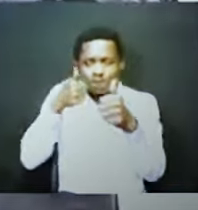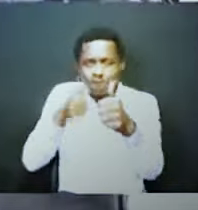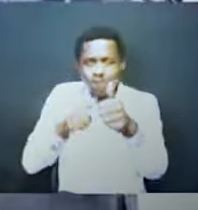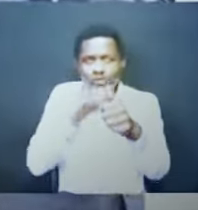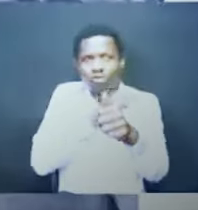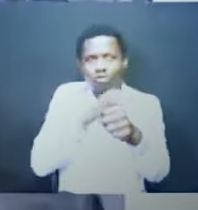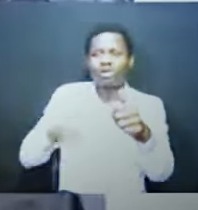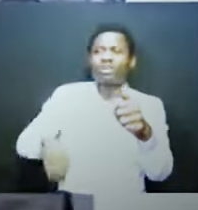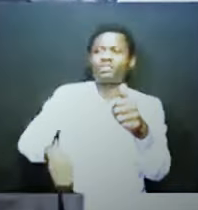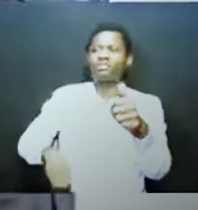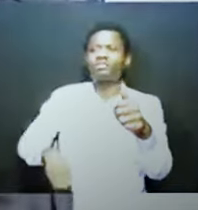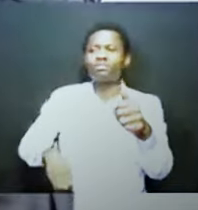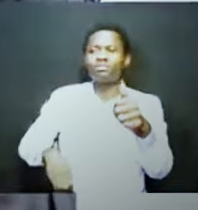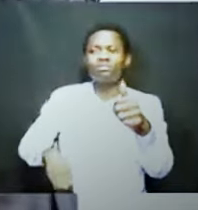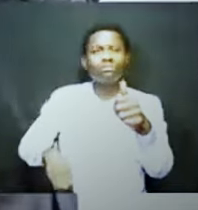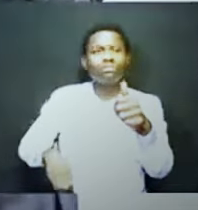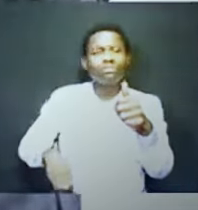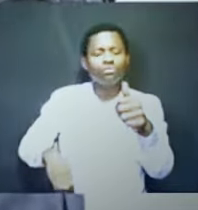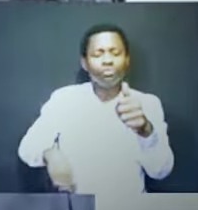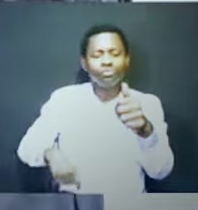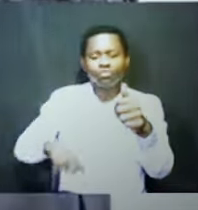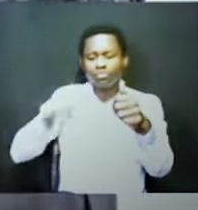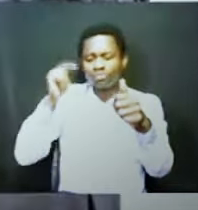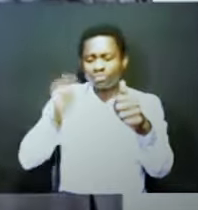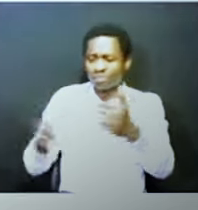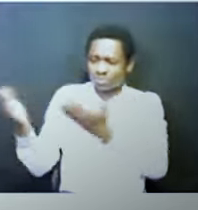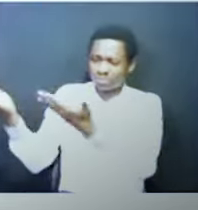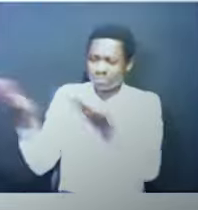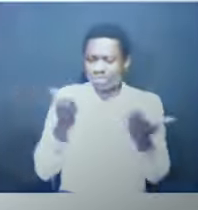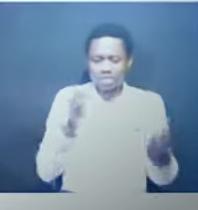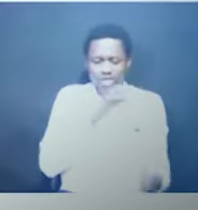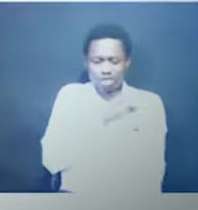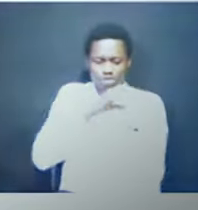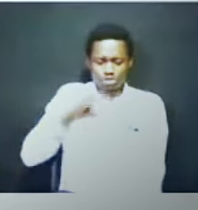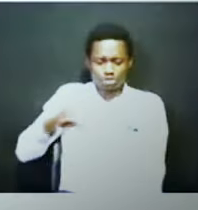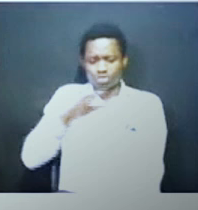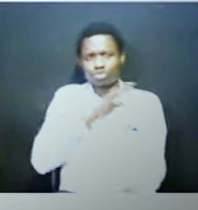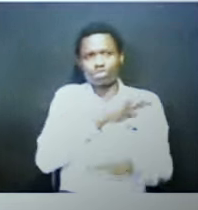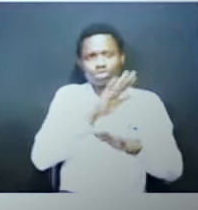Christ. And we need to bring our children to also follow his